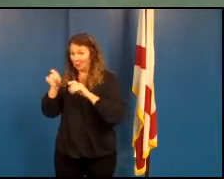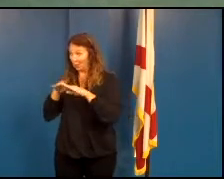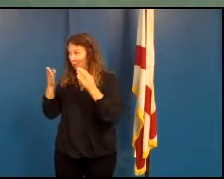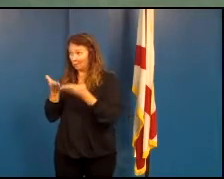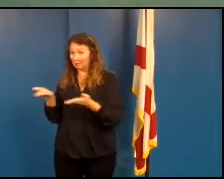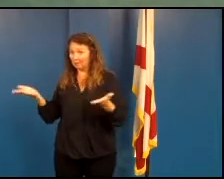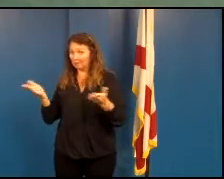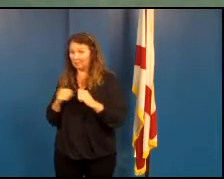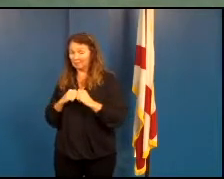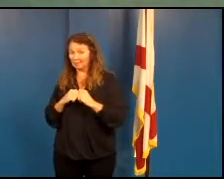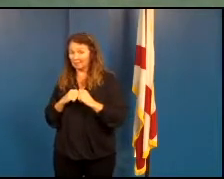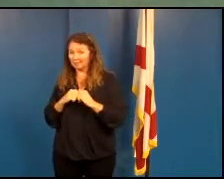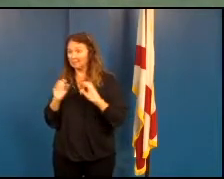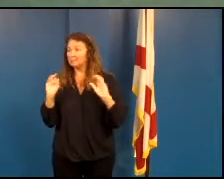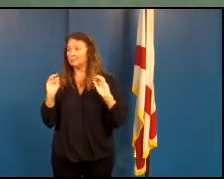Anyone?